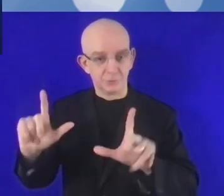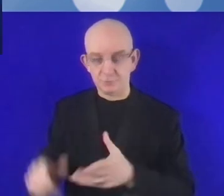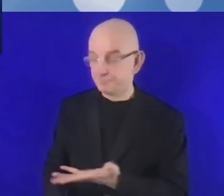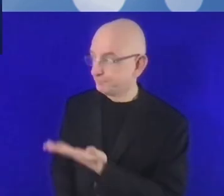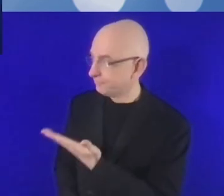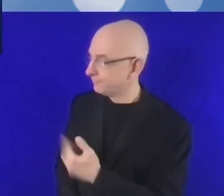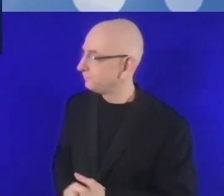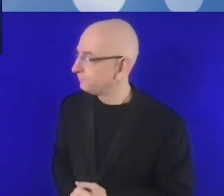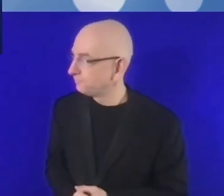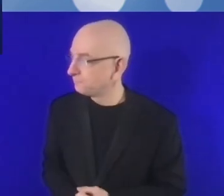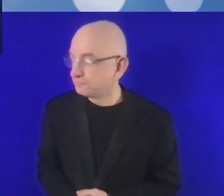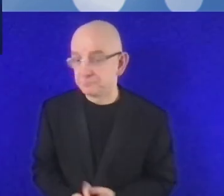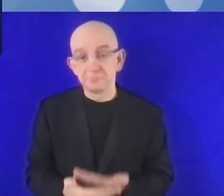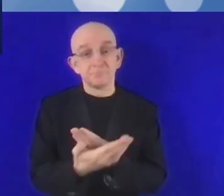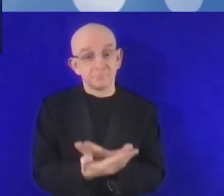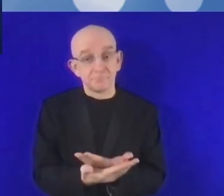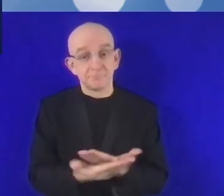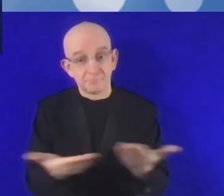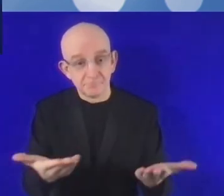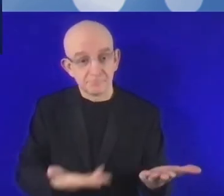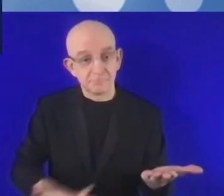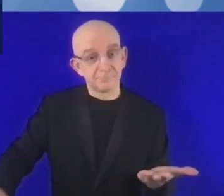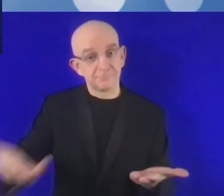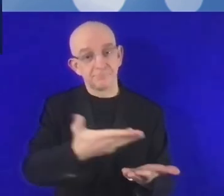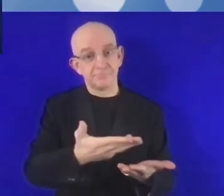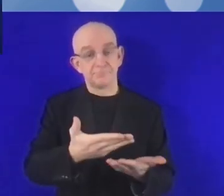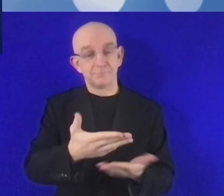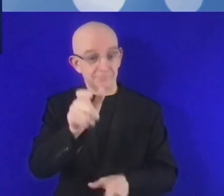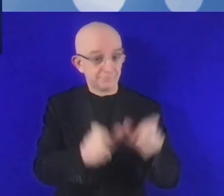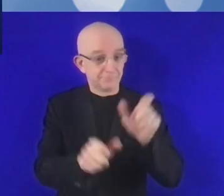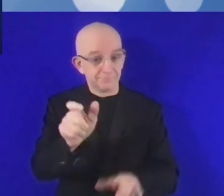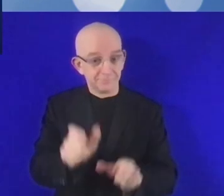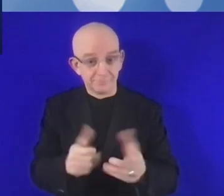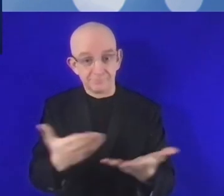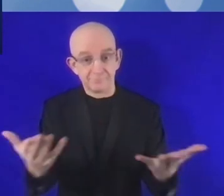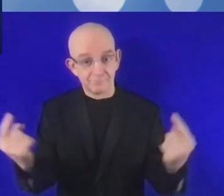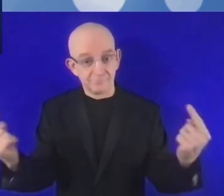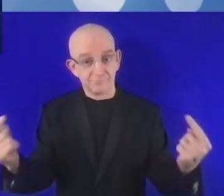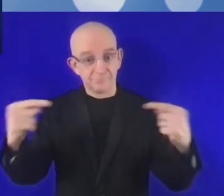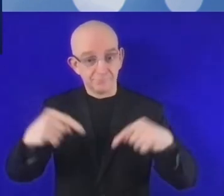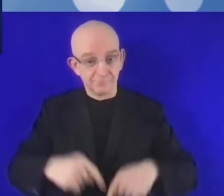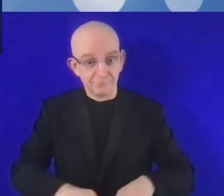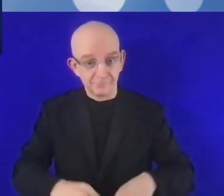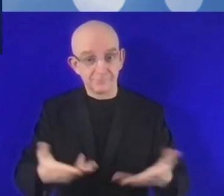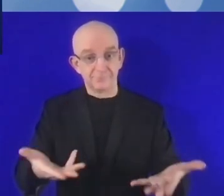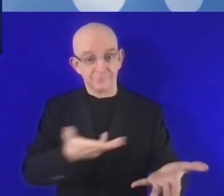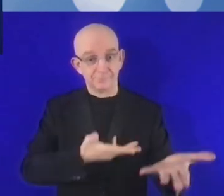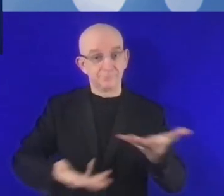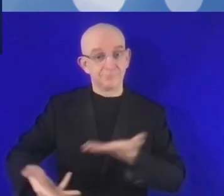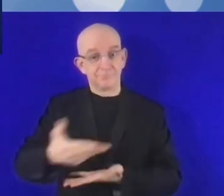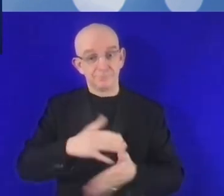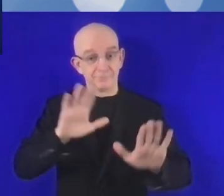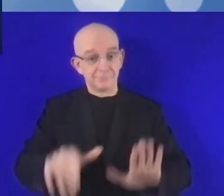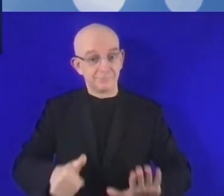Distinguished guests, dear attendees of the 16th UN Internet Governance Forum, it's my great pleasure